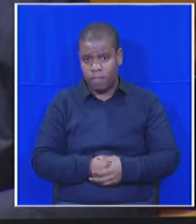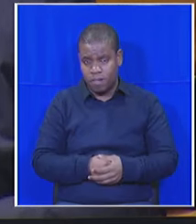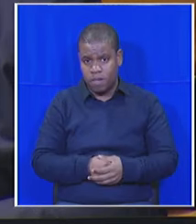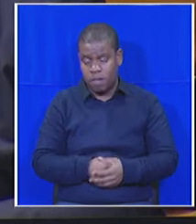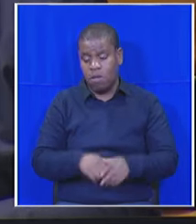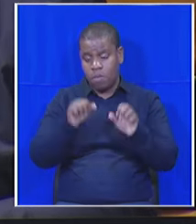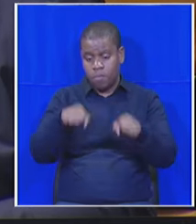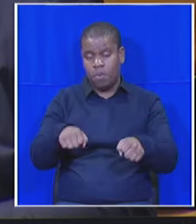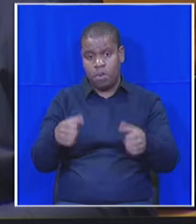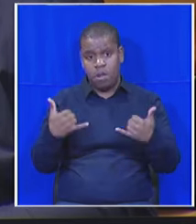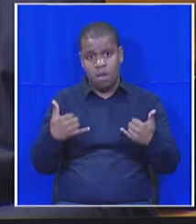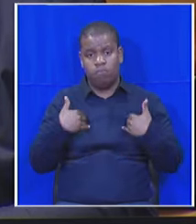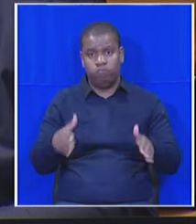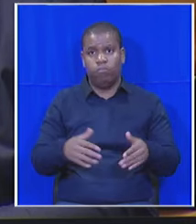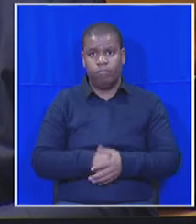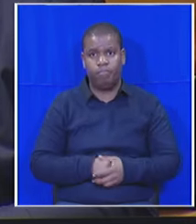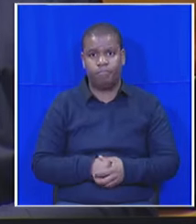Voting will now commence.